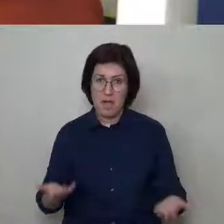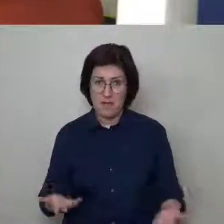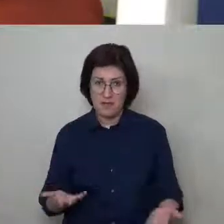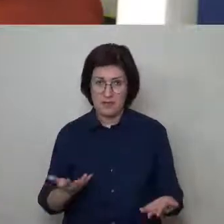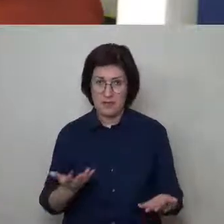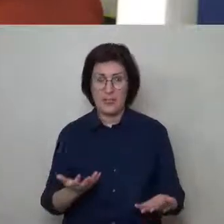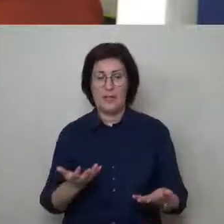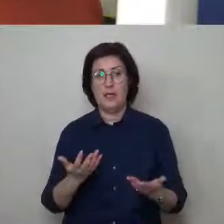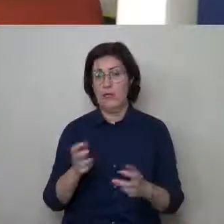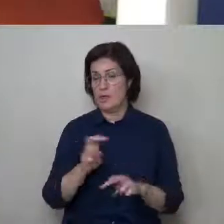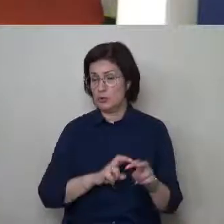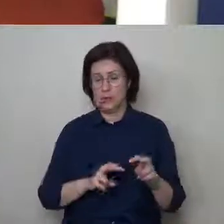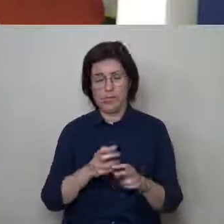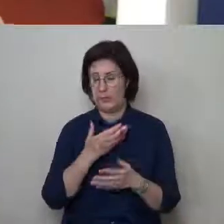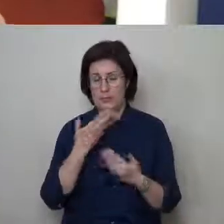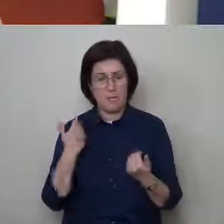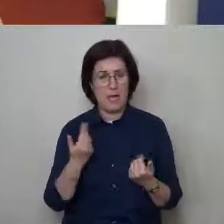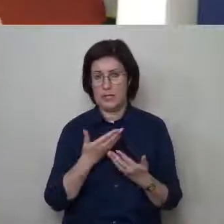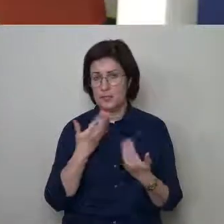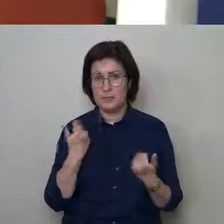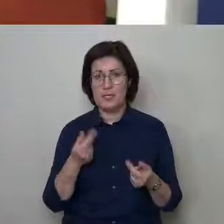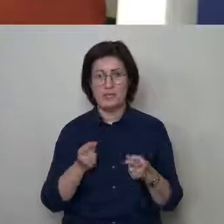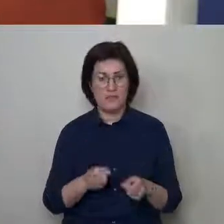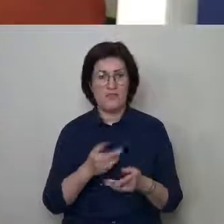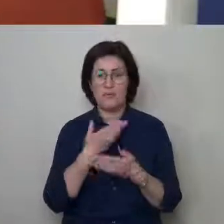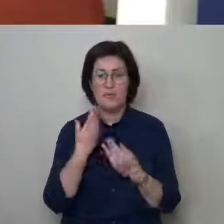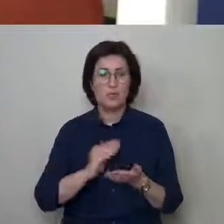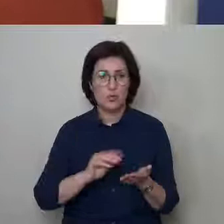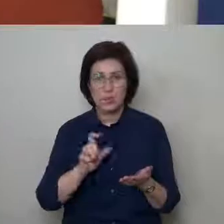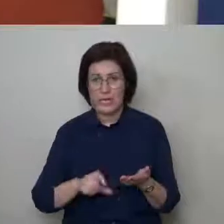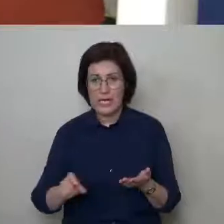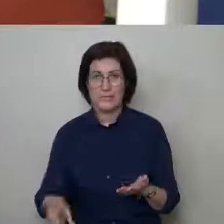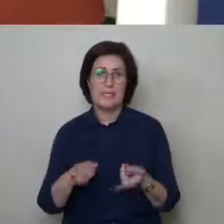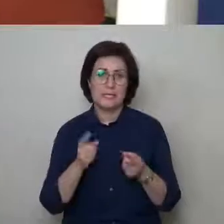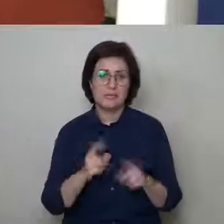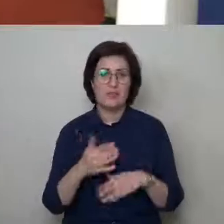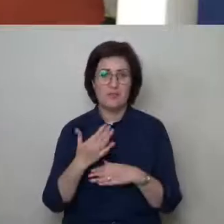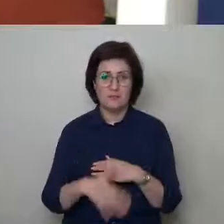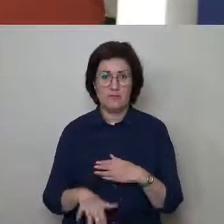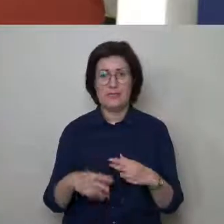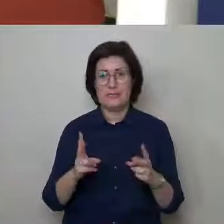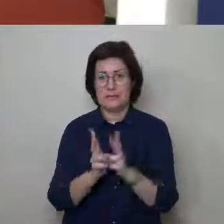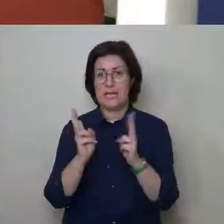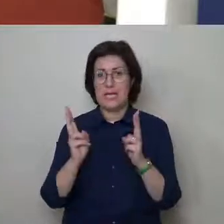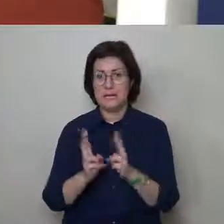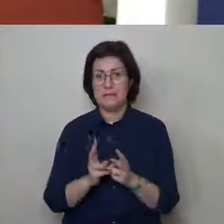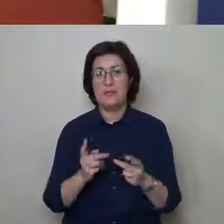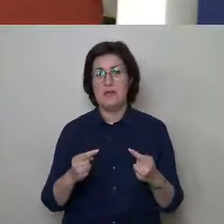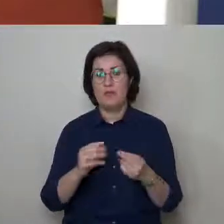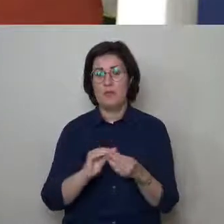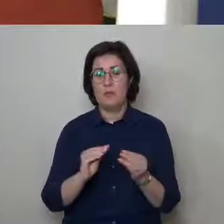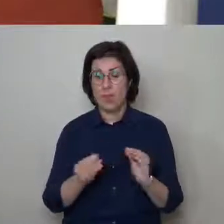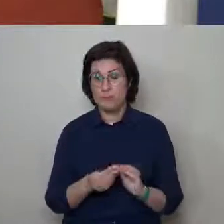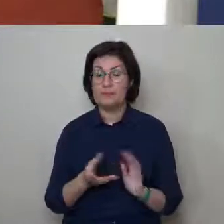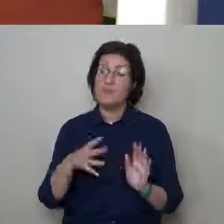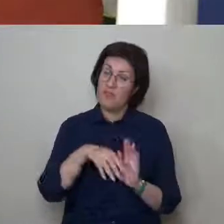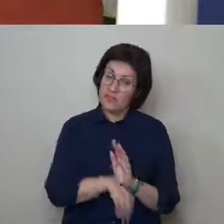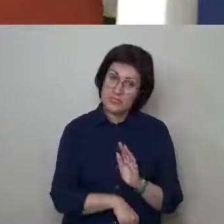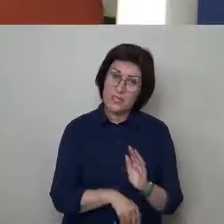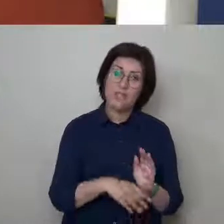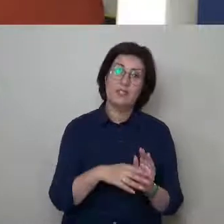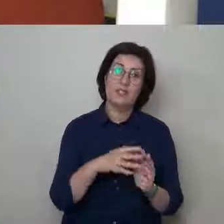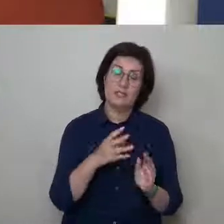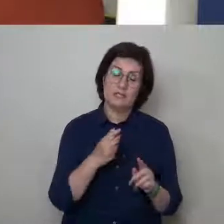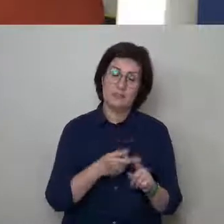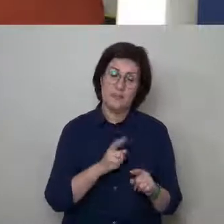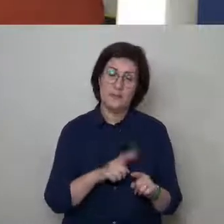was a part of an article about free and open nature. No, we know they no longer have this right.